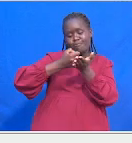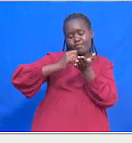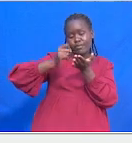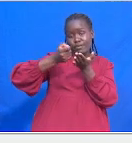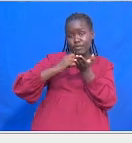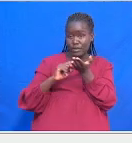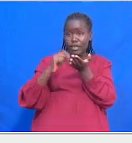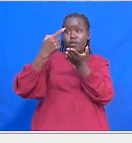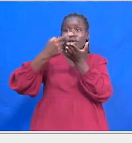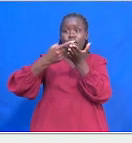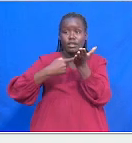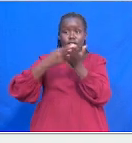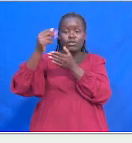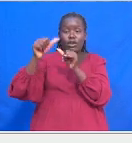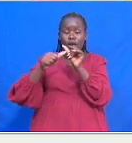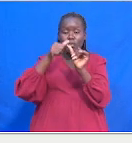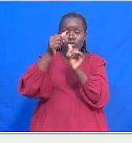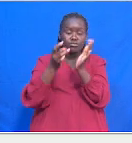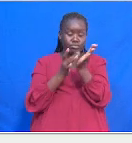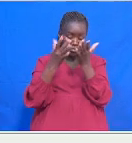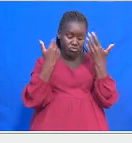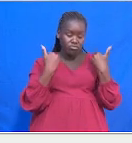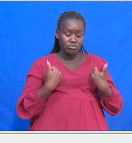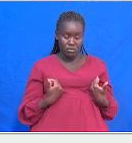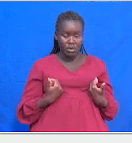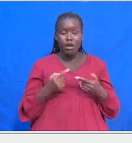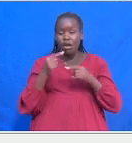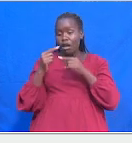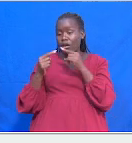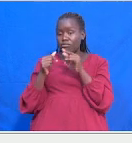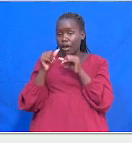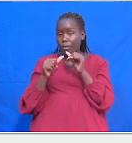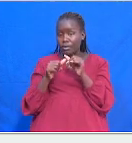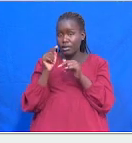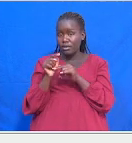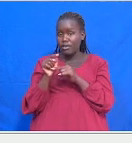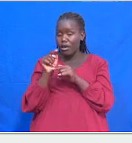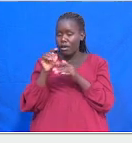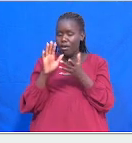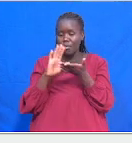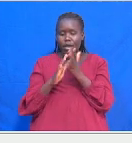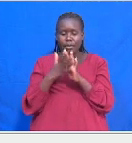of motion to impeach me on the allegations, this one being among them.